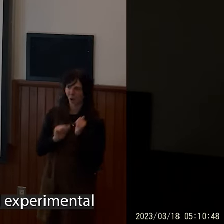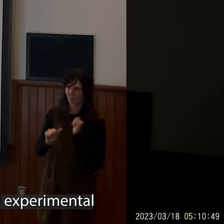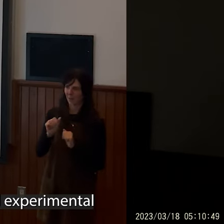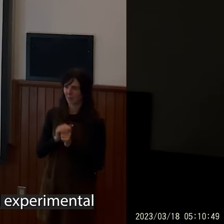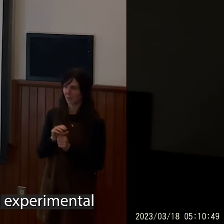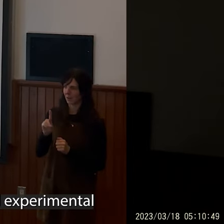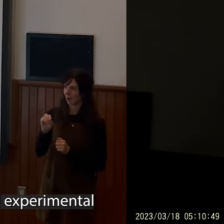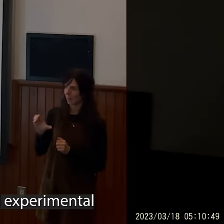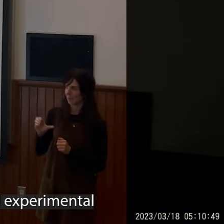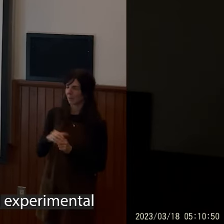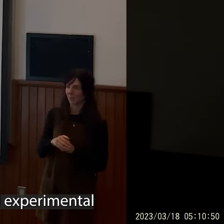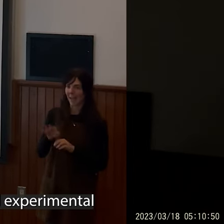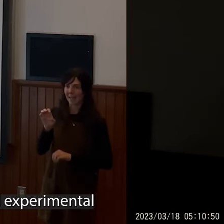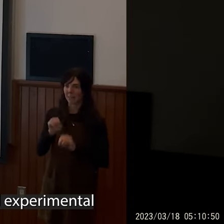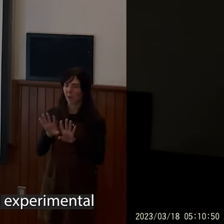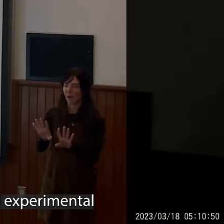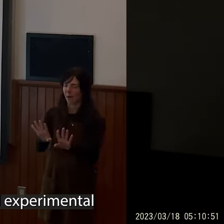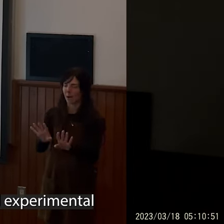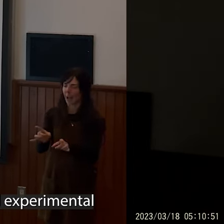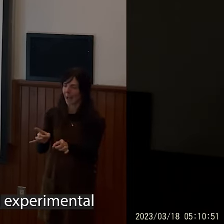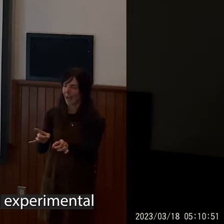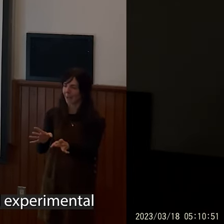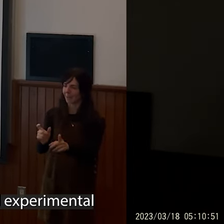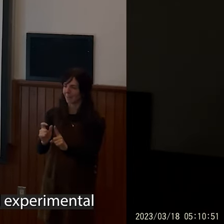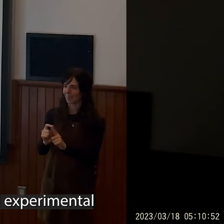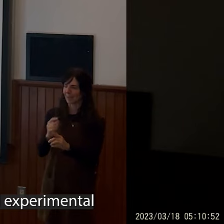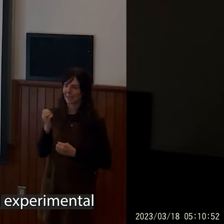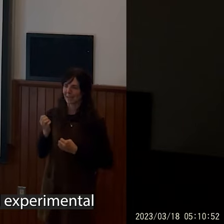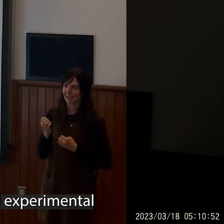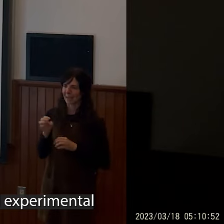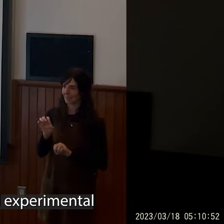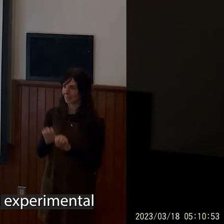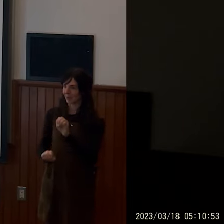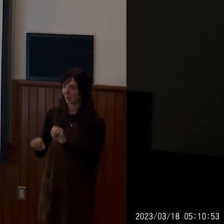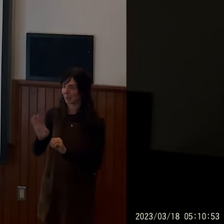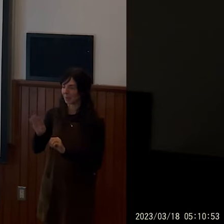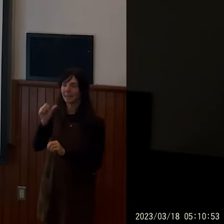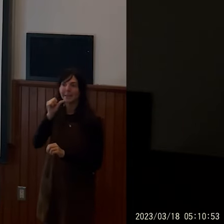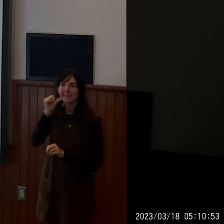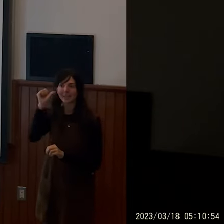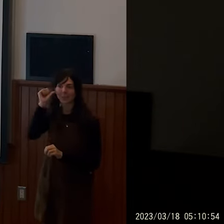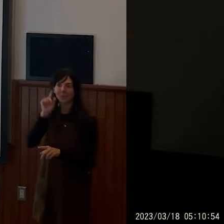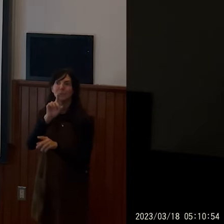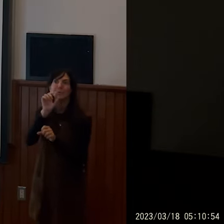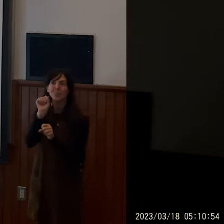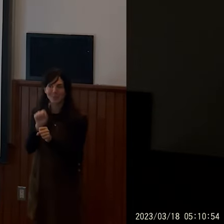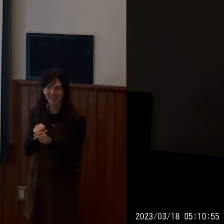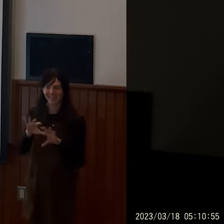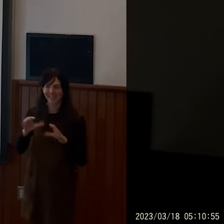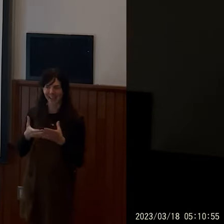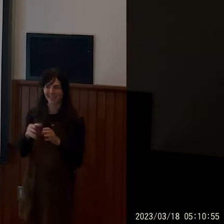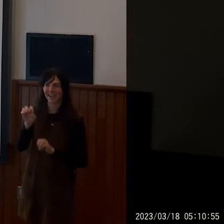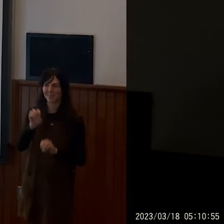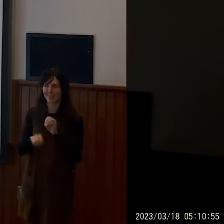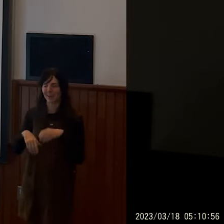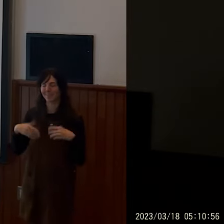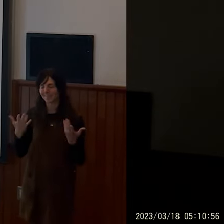or experimental? I hate the word experimental. But yesterday we did have an experimental class.